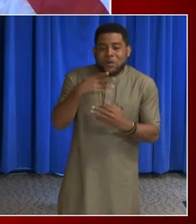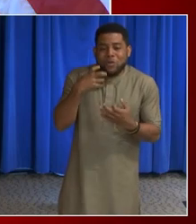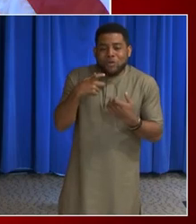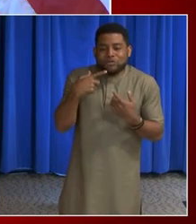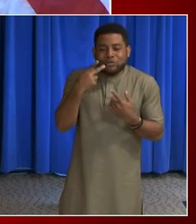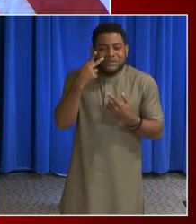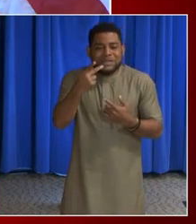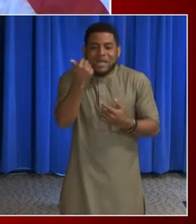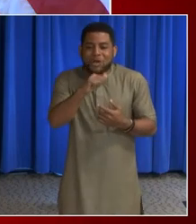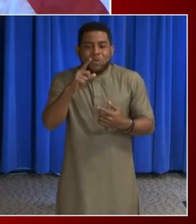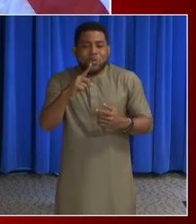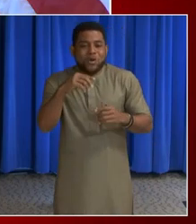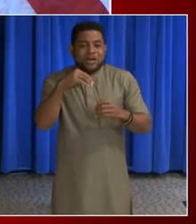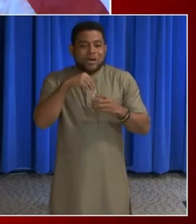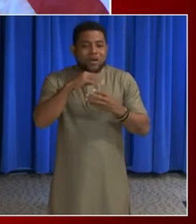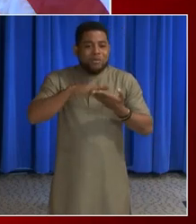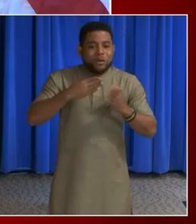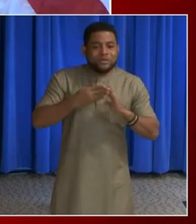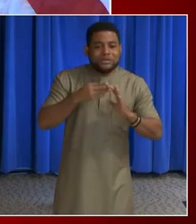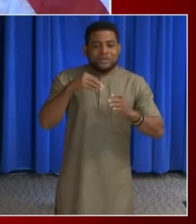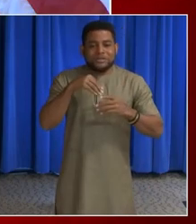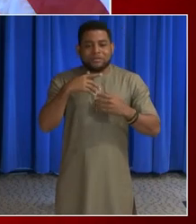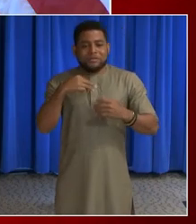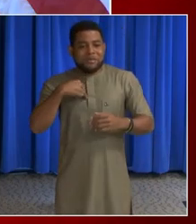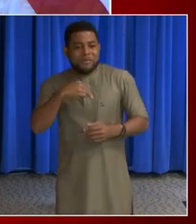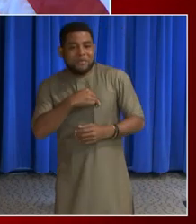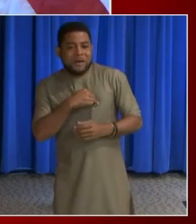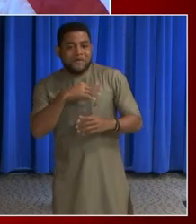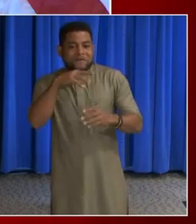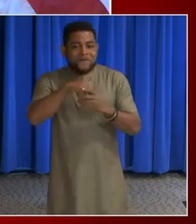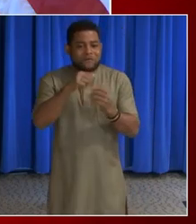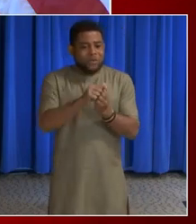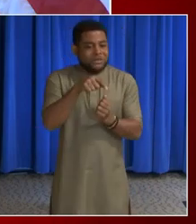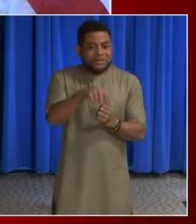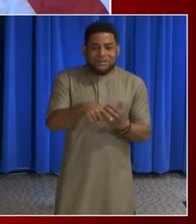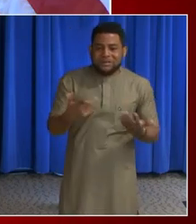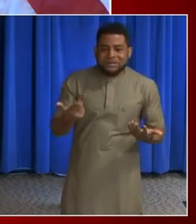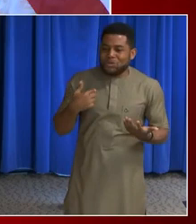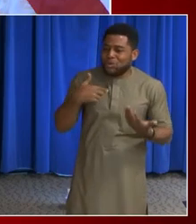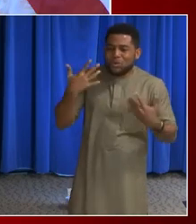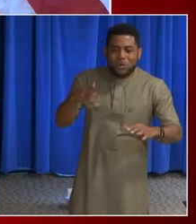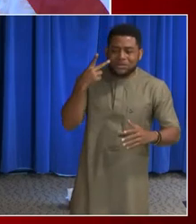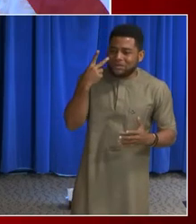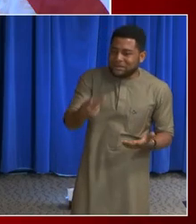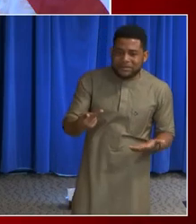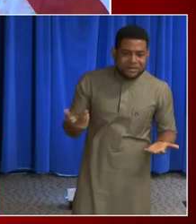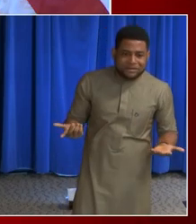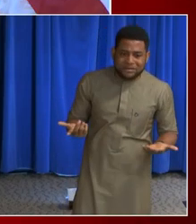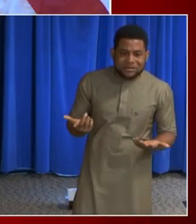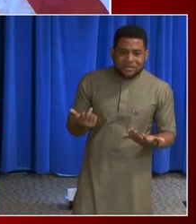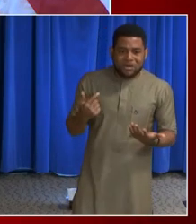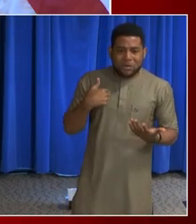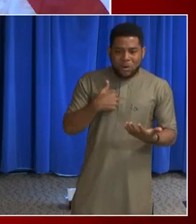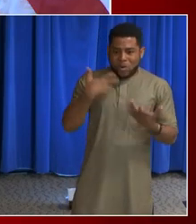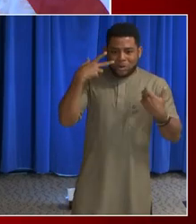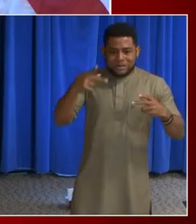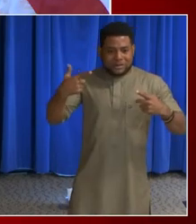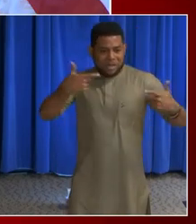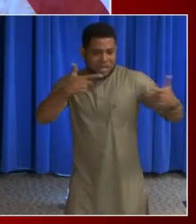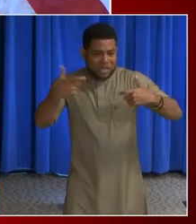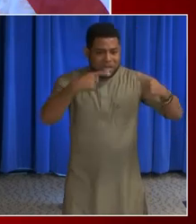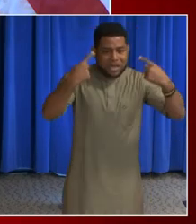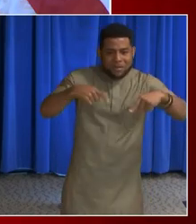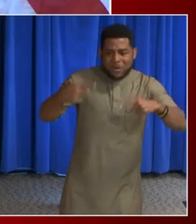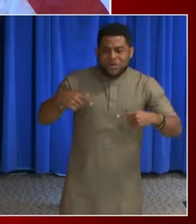community members involved in a gun exchange, and that includes